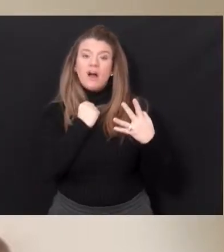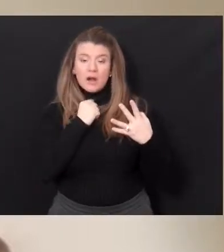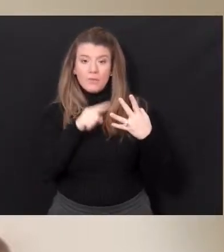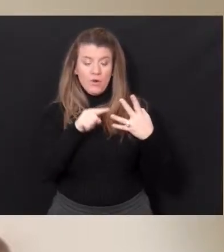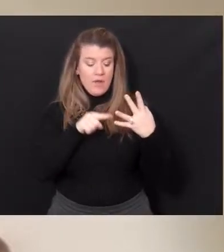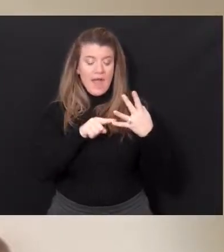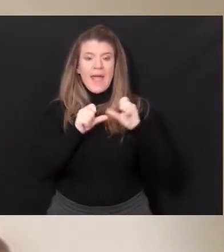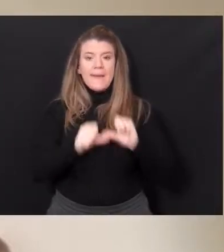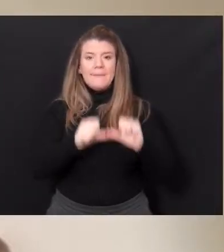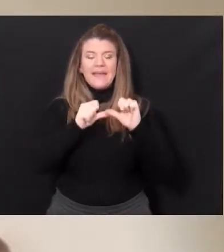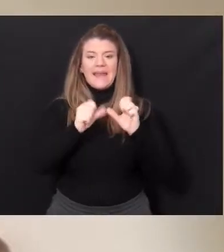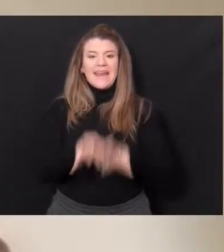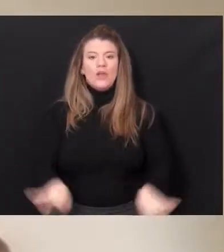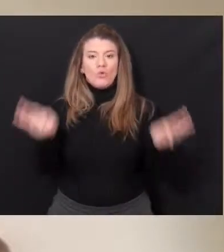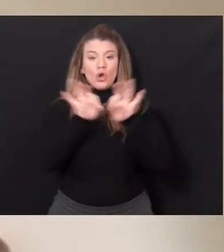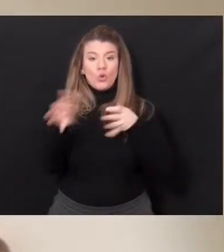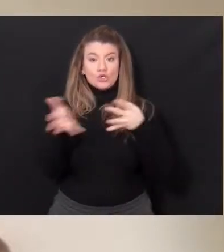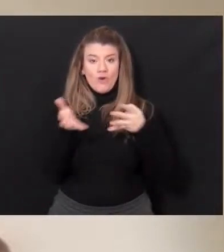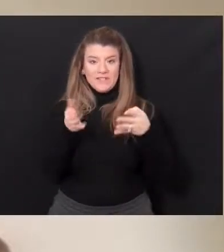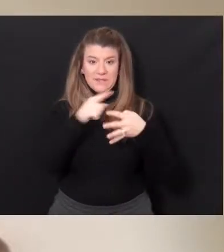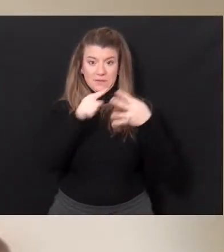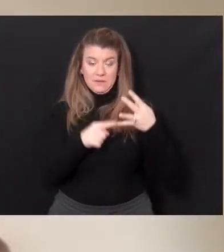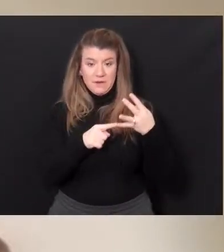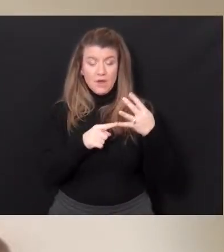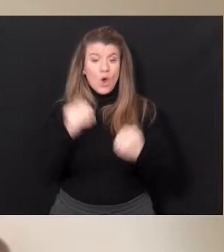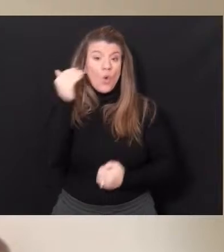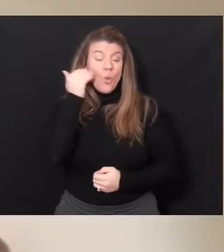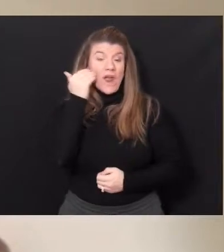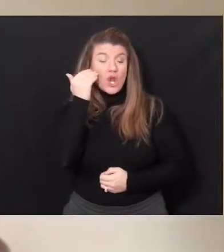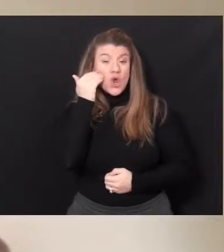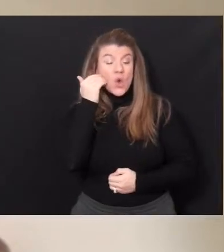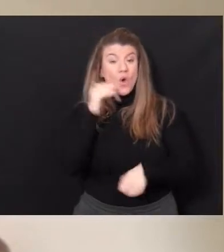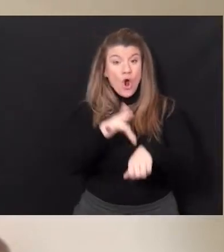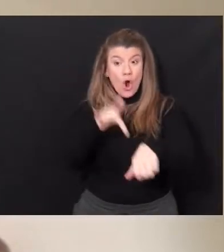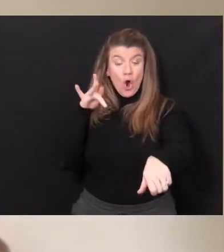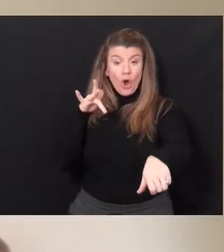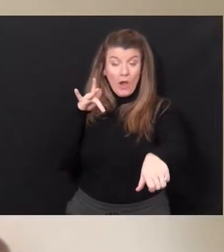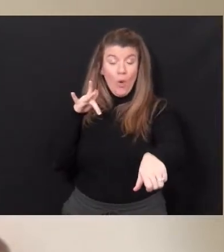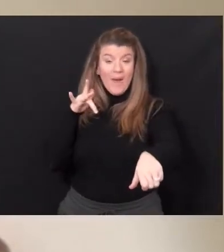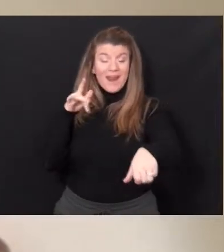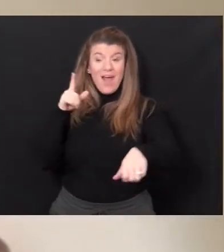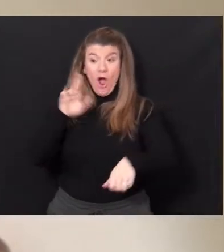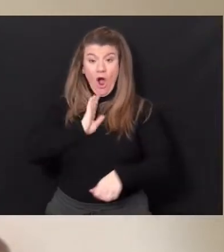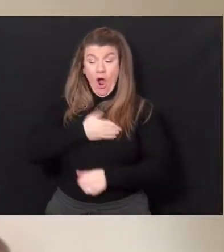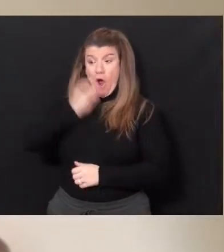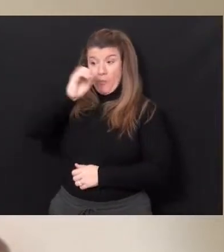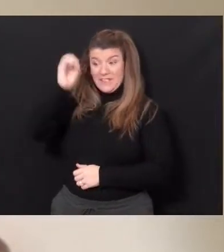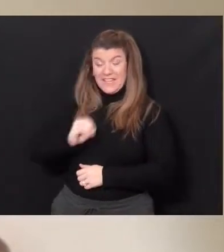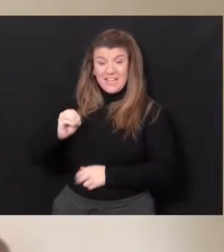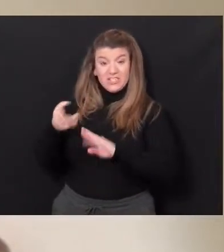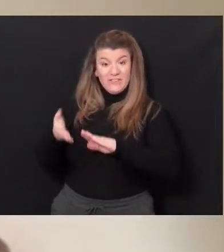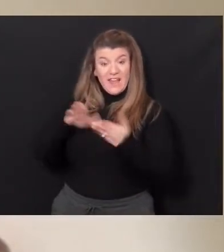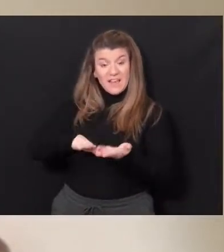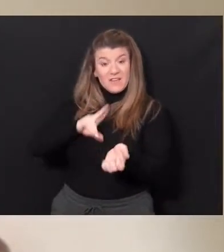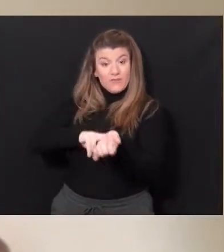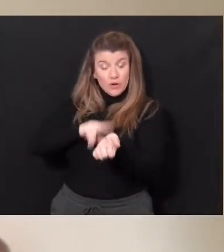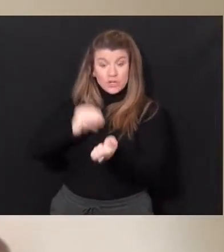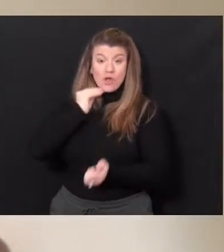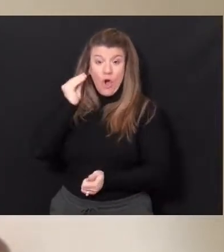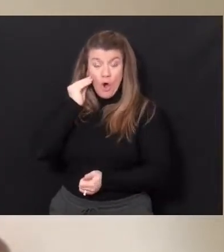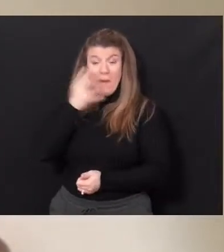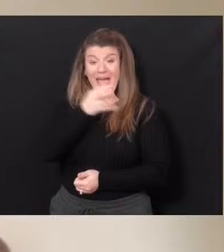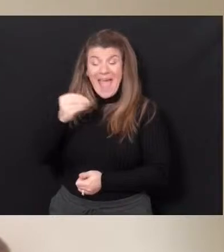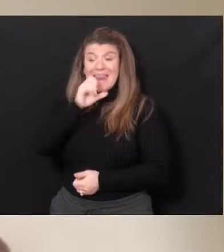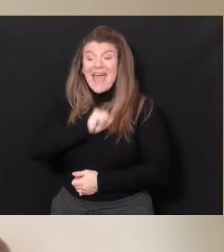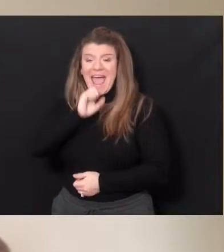critical services. We knew we had to early on, because of the percentage of deaths from nursing home residents and age,